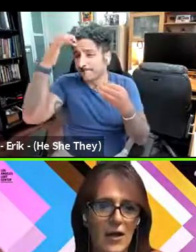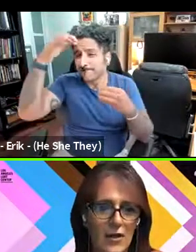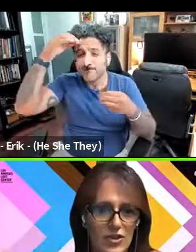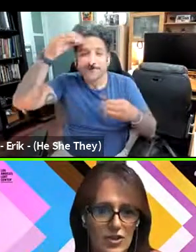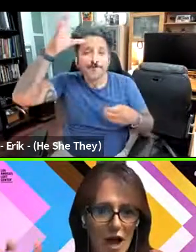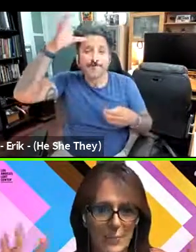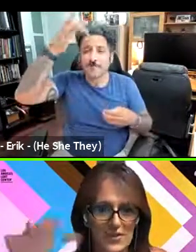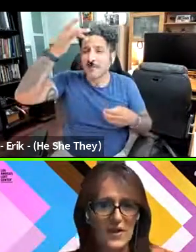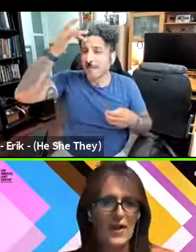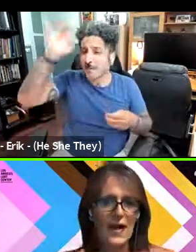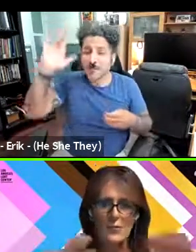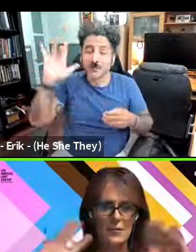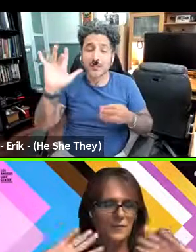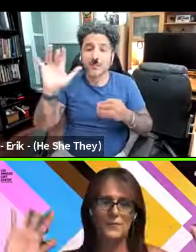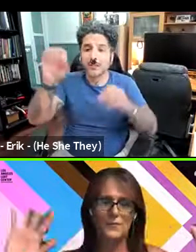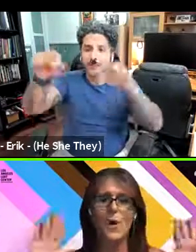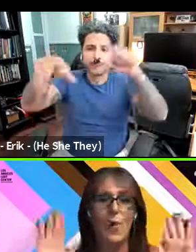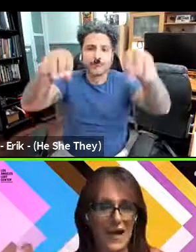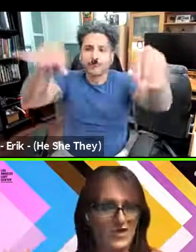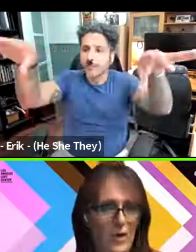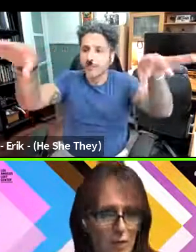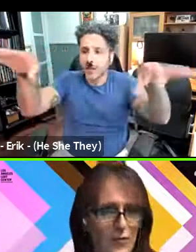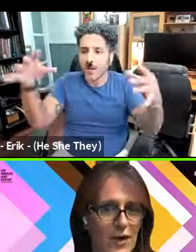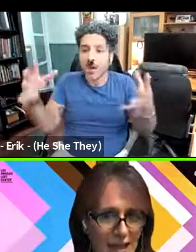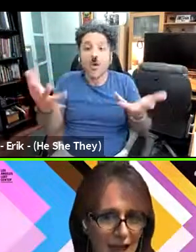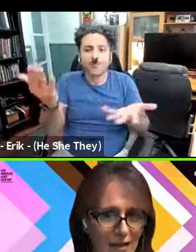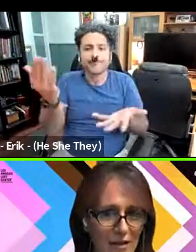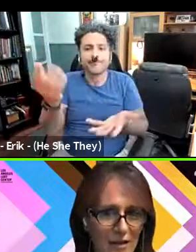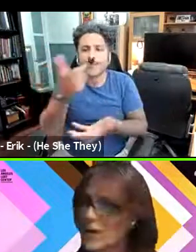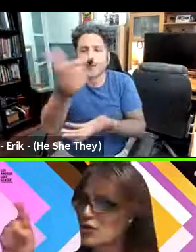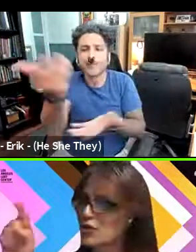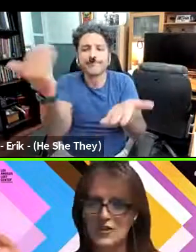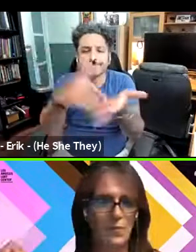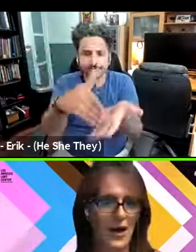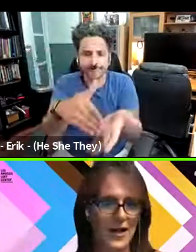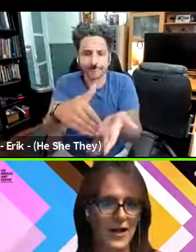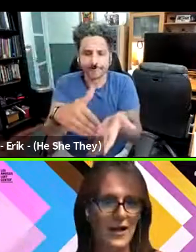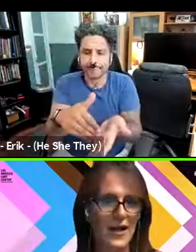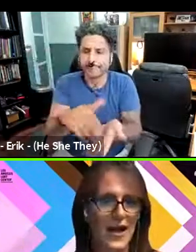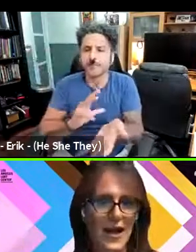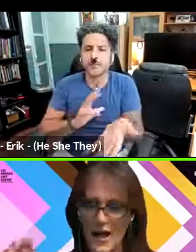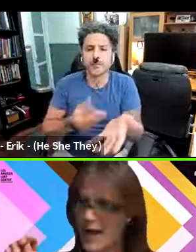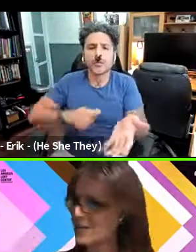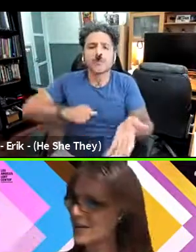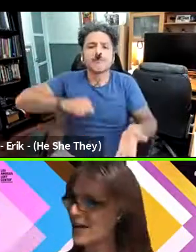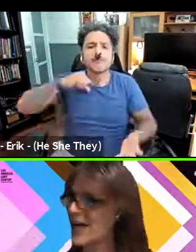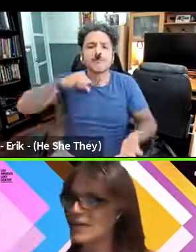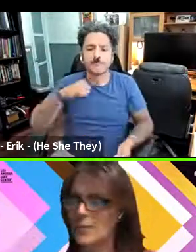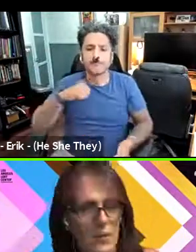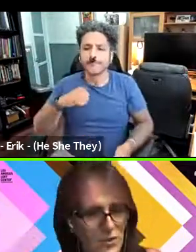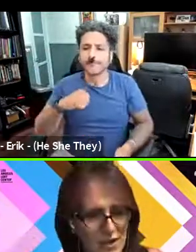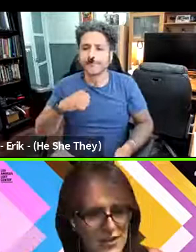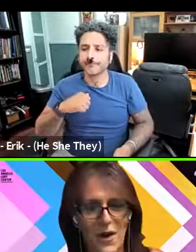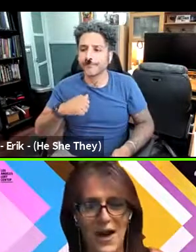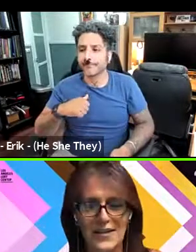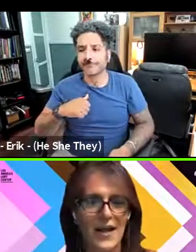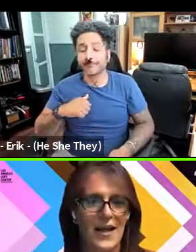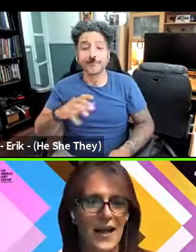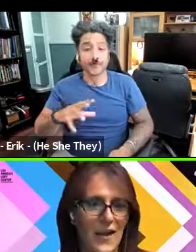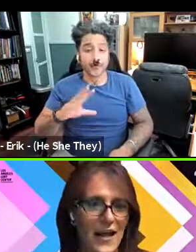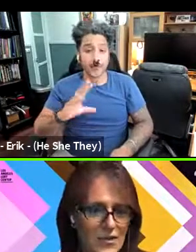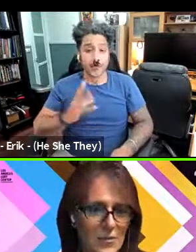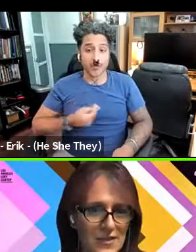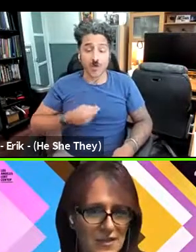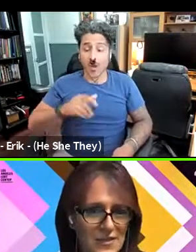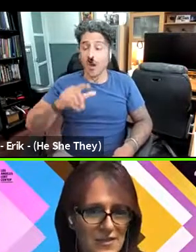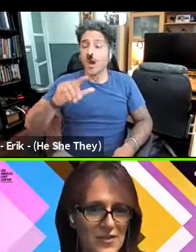and knowledge dropped, and watch it over again. TransPride at